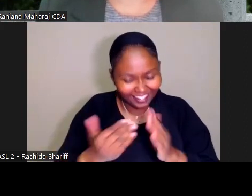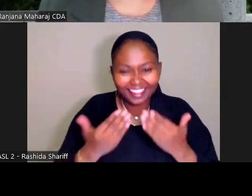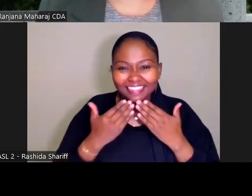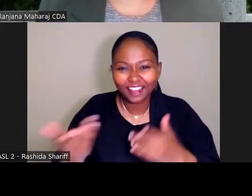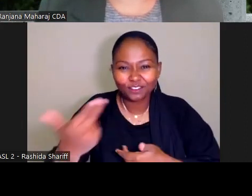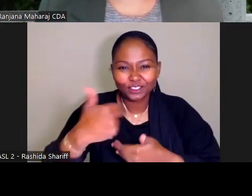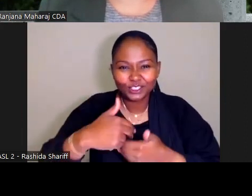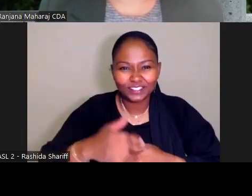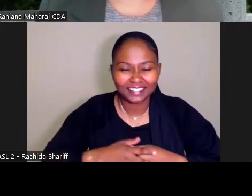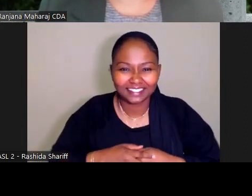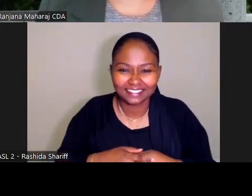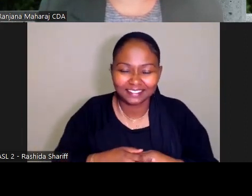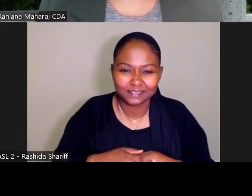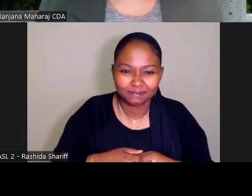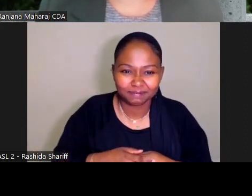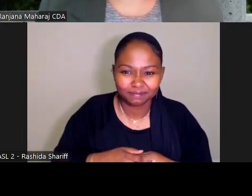joining us.